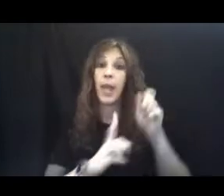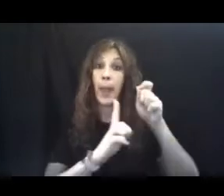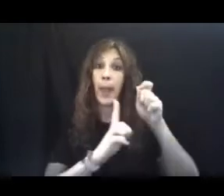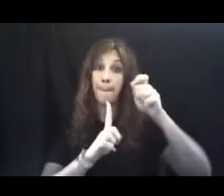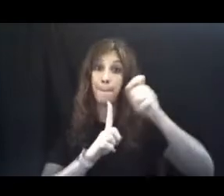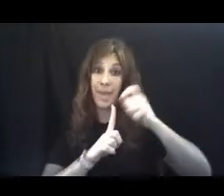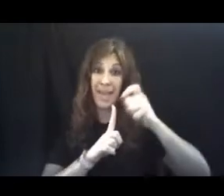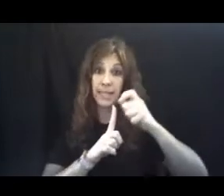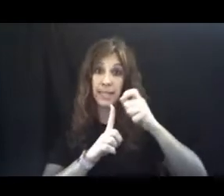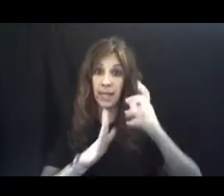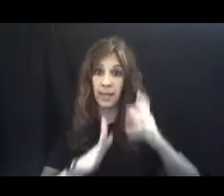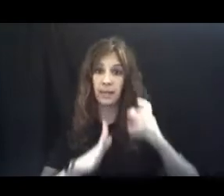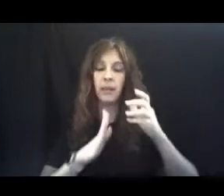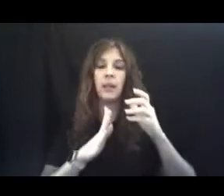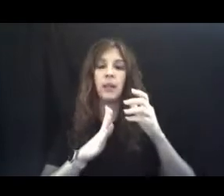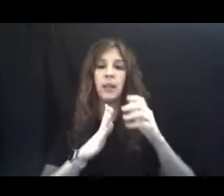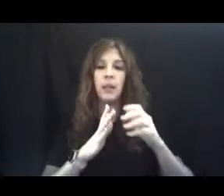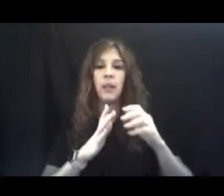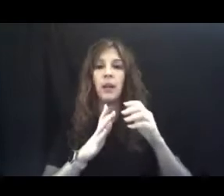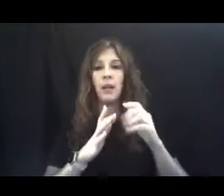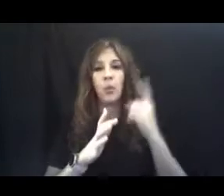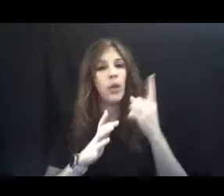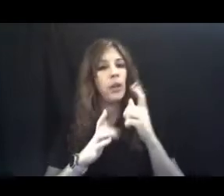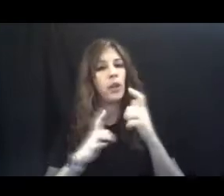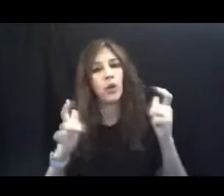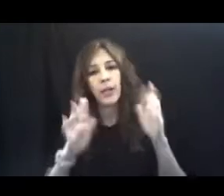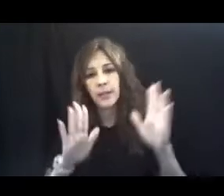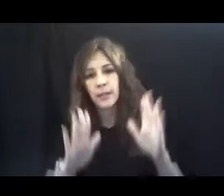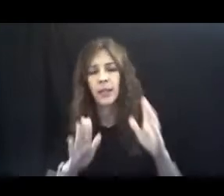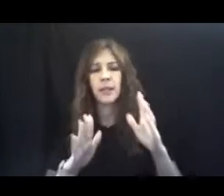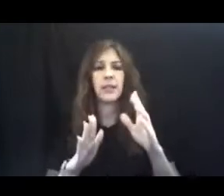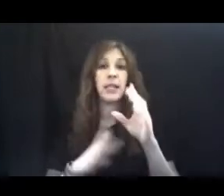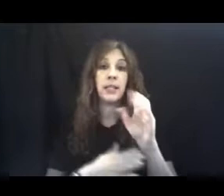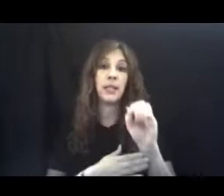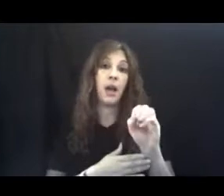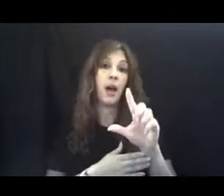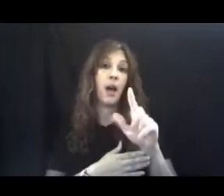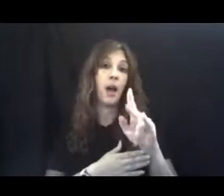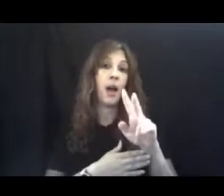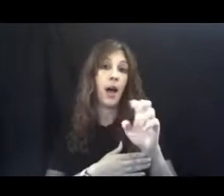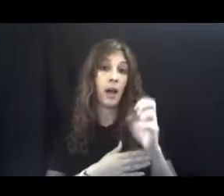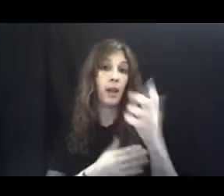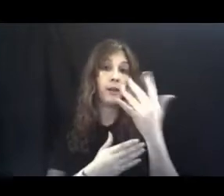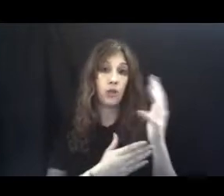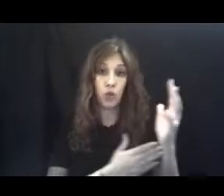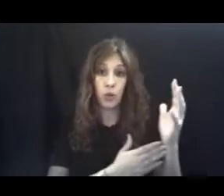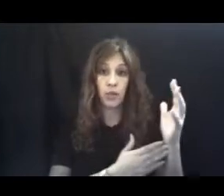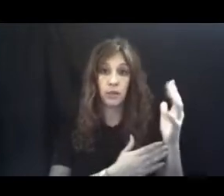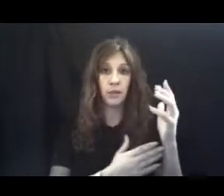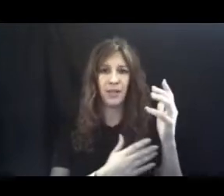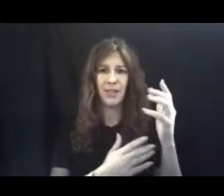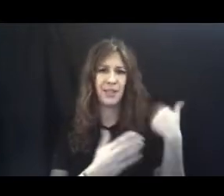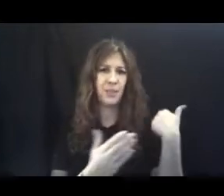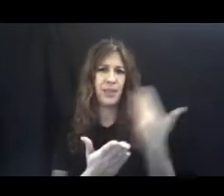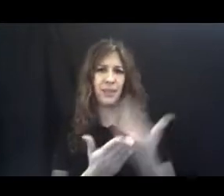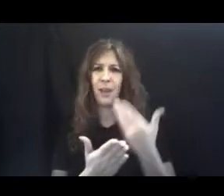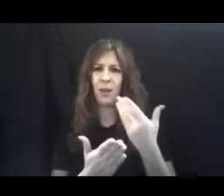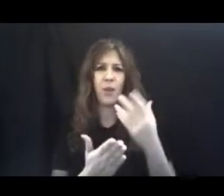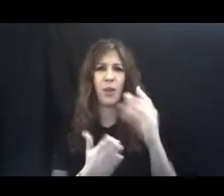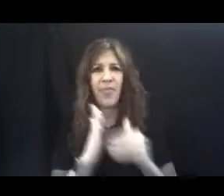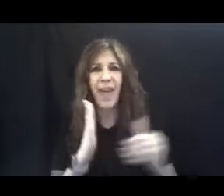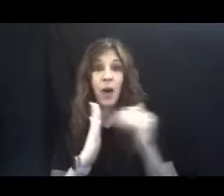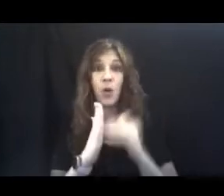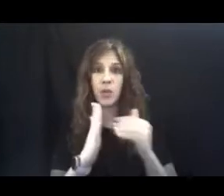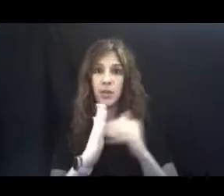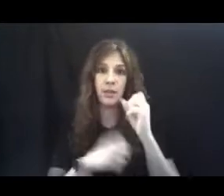biggest things cultivated are olive trees, which have been around for thousands of years. So, you know, if you don't know, Jesus is is a famous